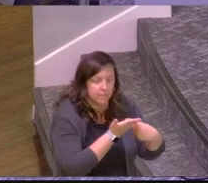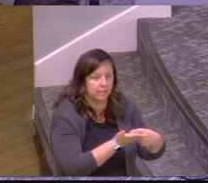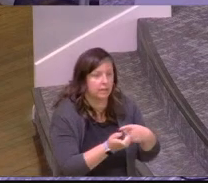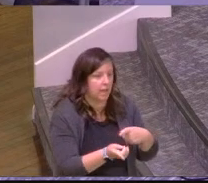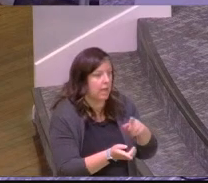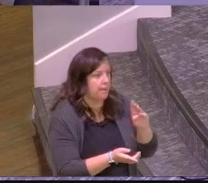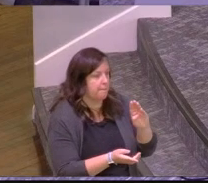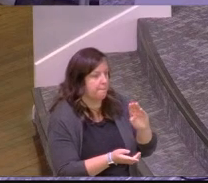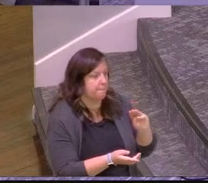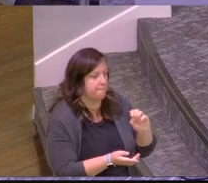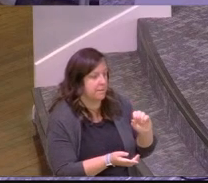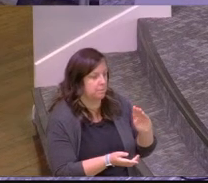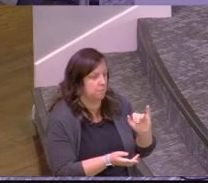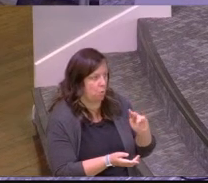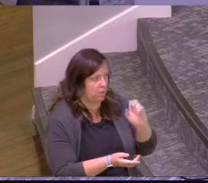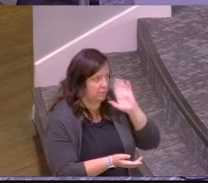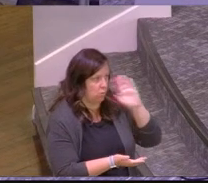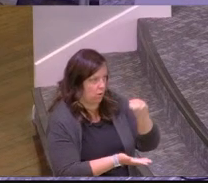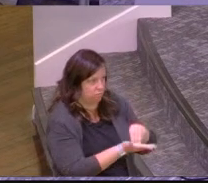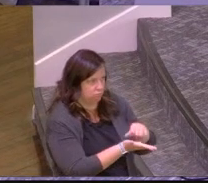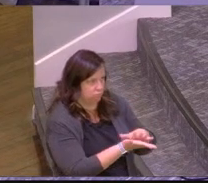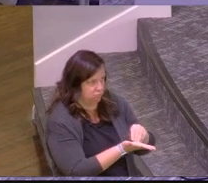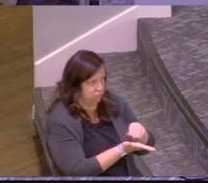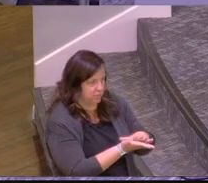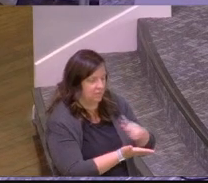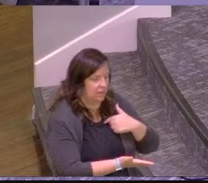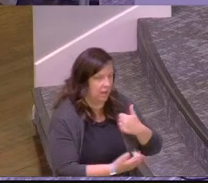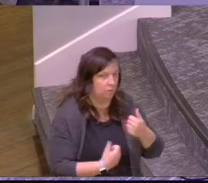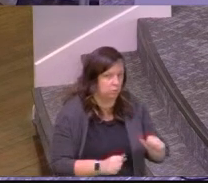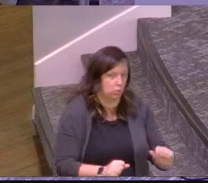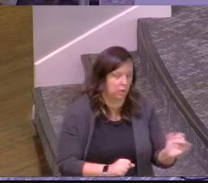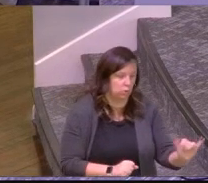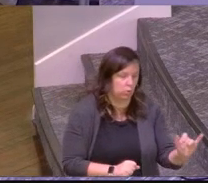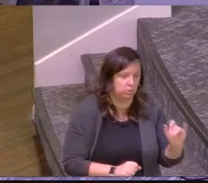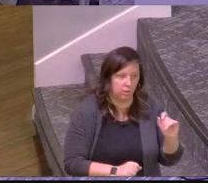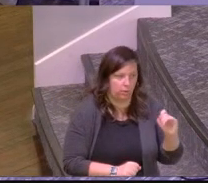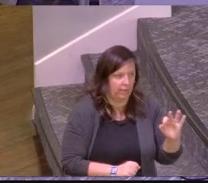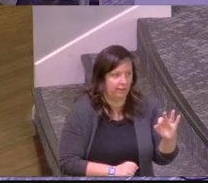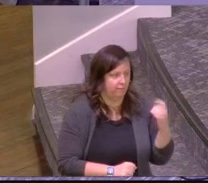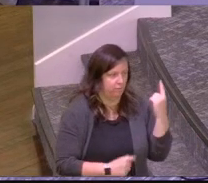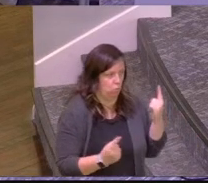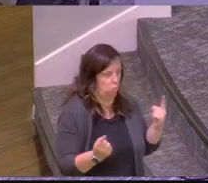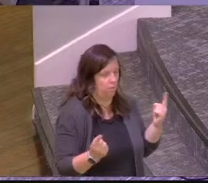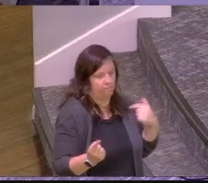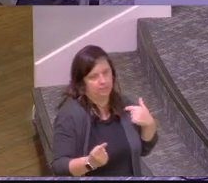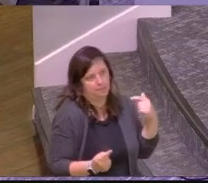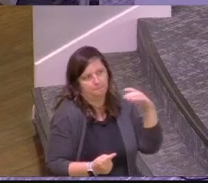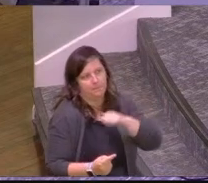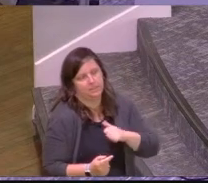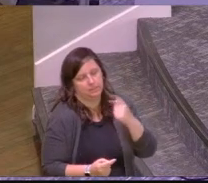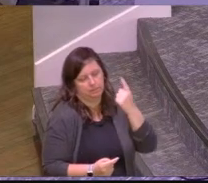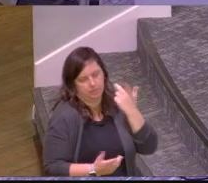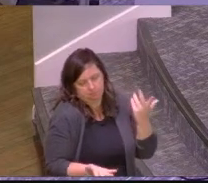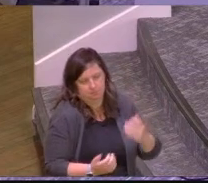And yes. I'll try to do that too in case one of us misses something.